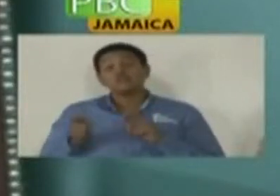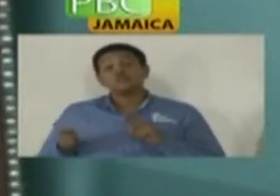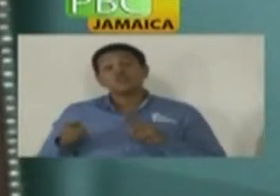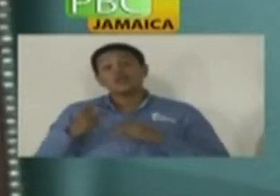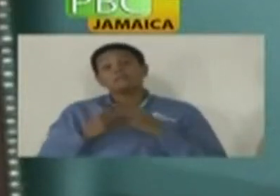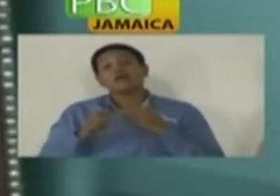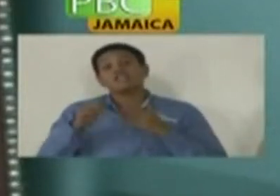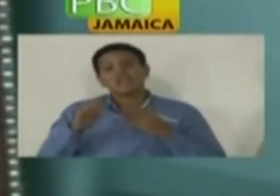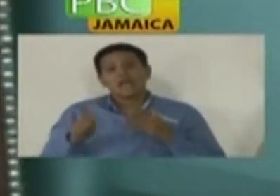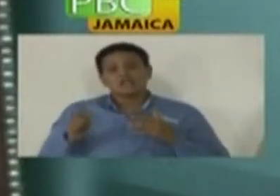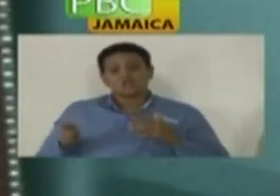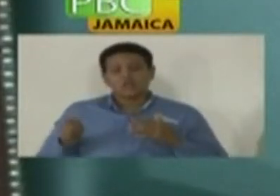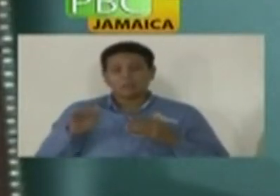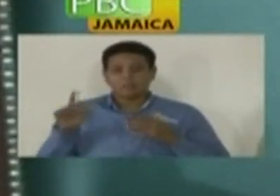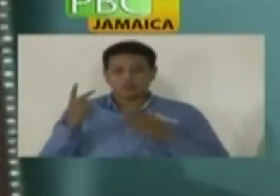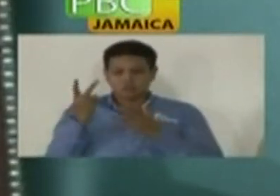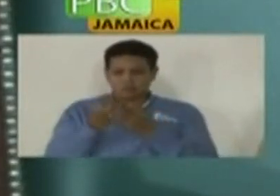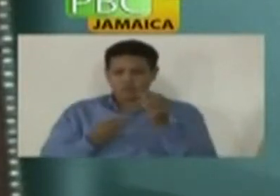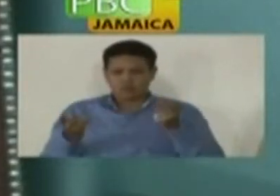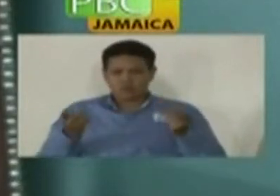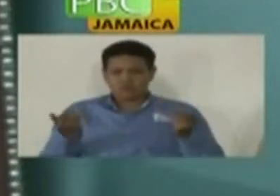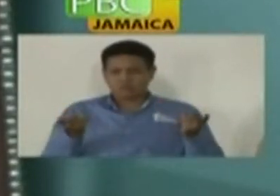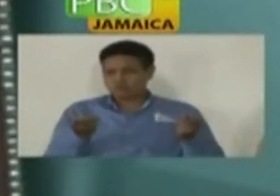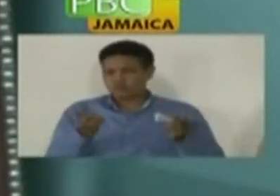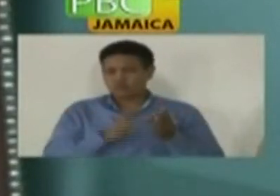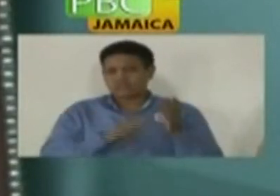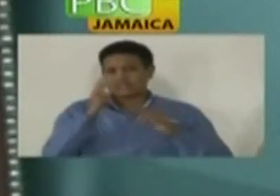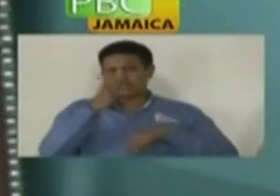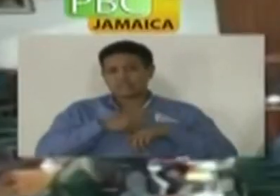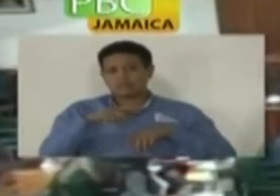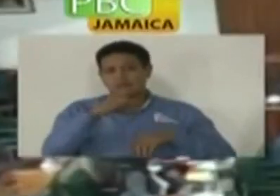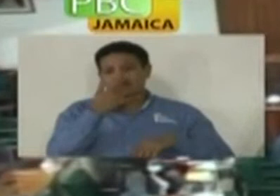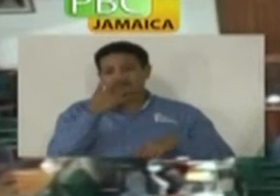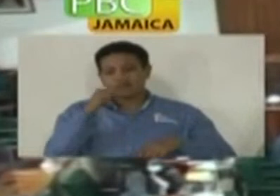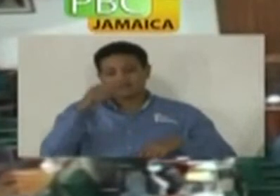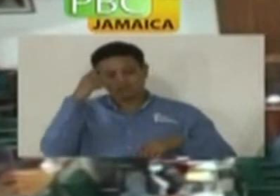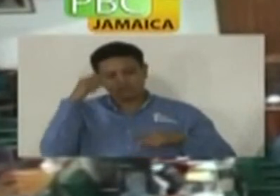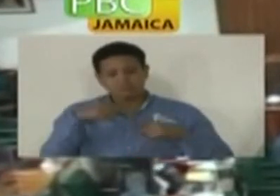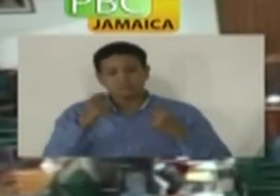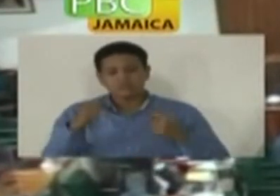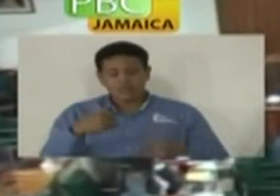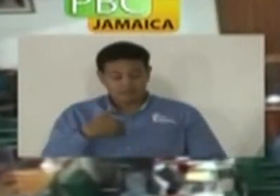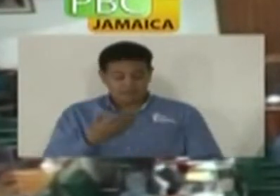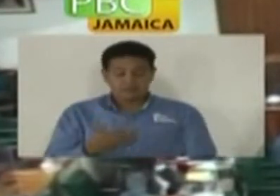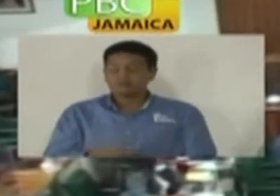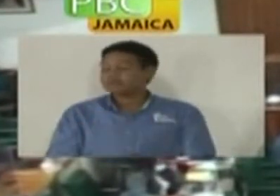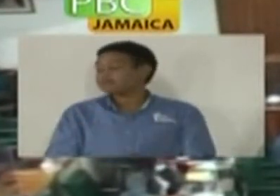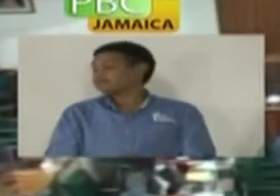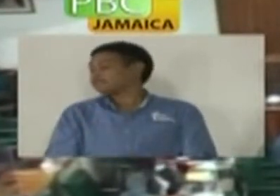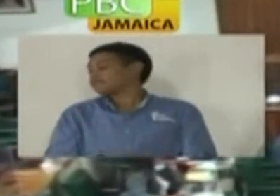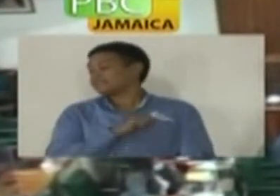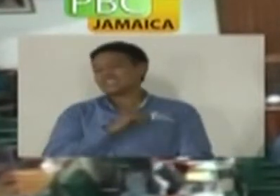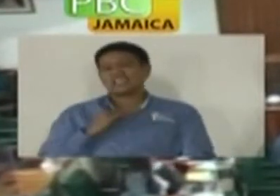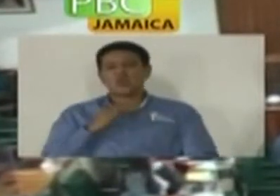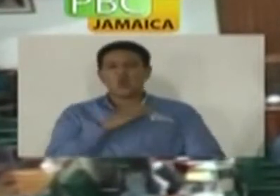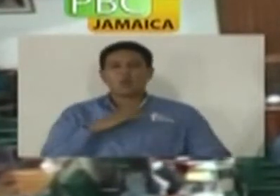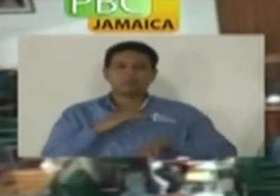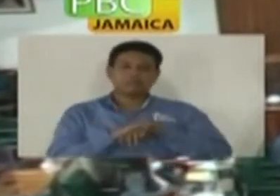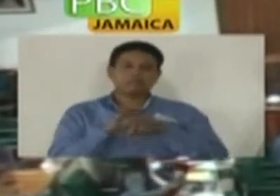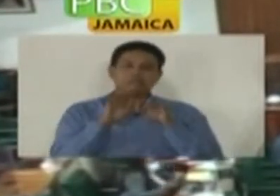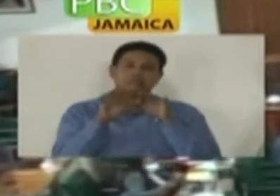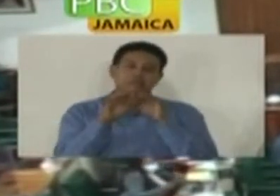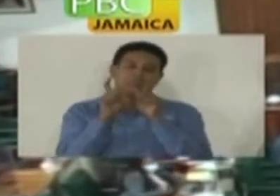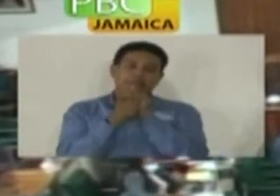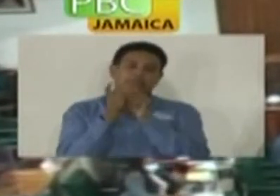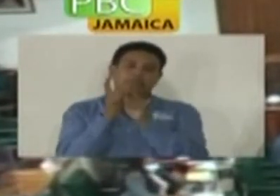Parish Act now be read for a second time. Those in favour? Against? The Senate will now resolve itself into a